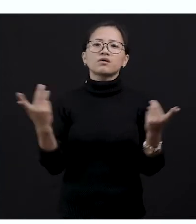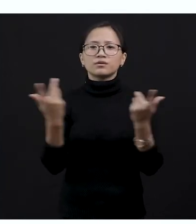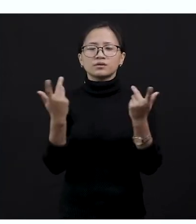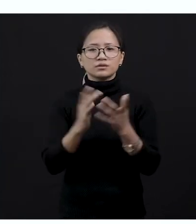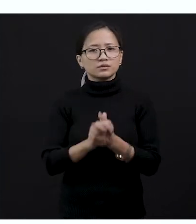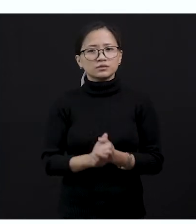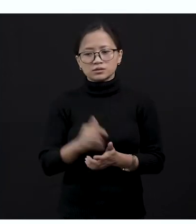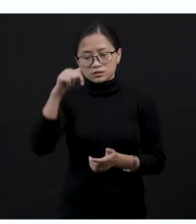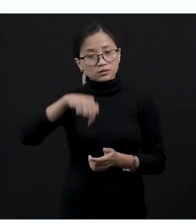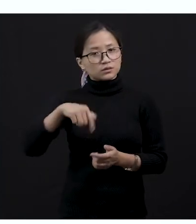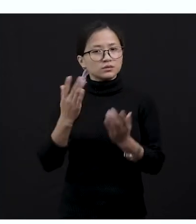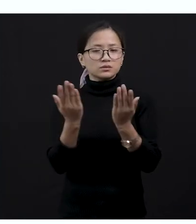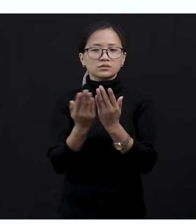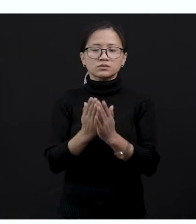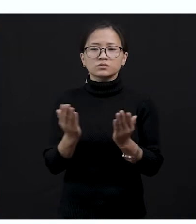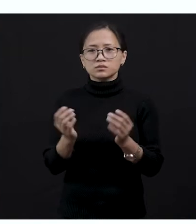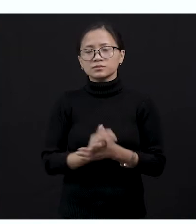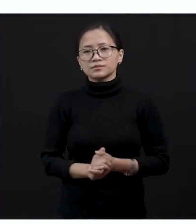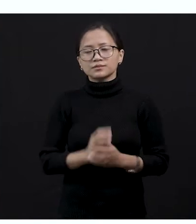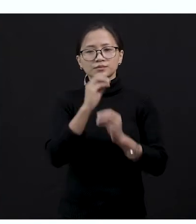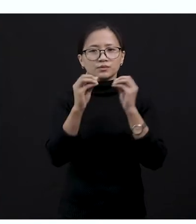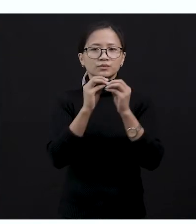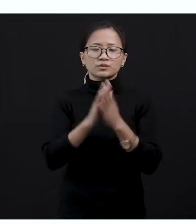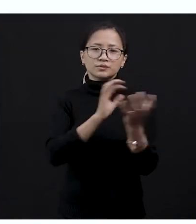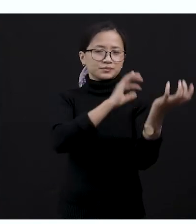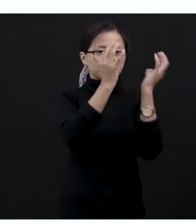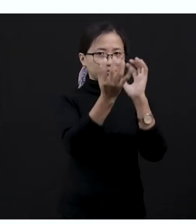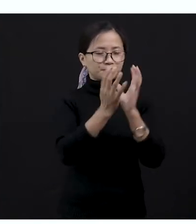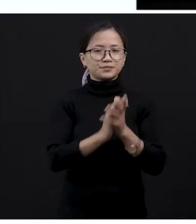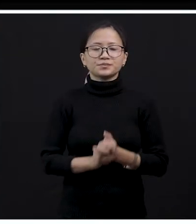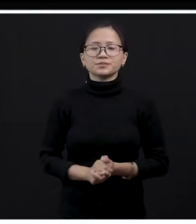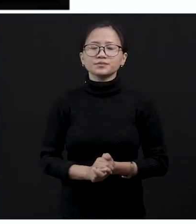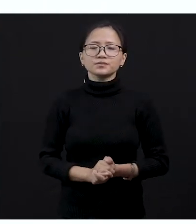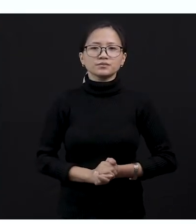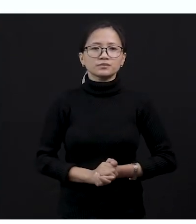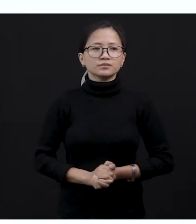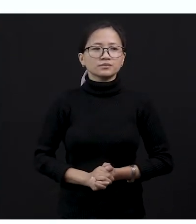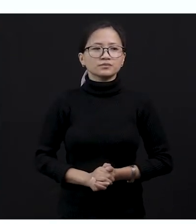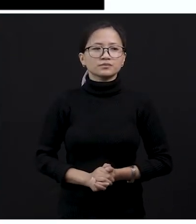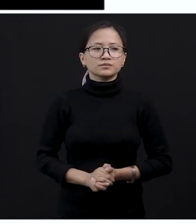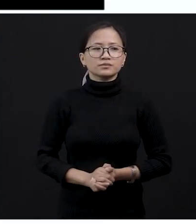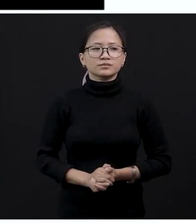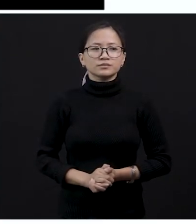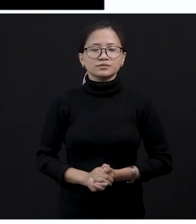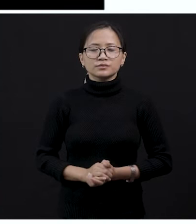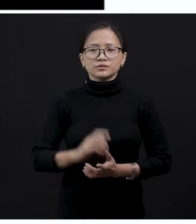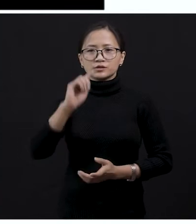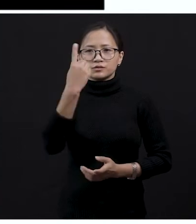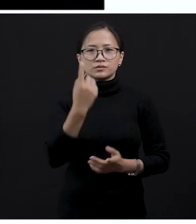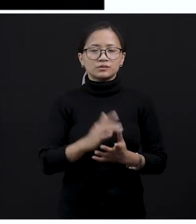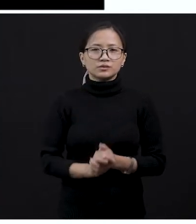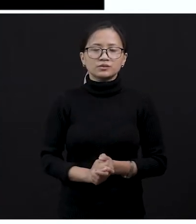However, in this lesson, let's study about the earth, okay? Now the first